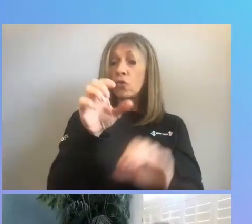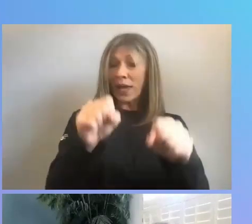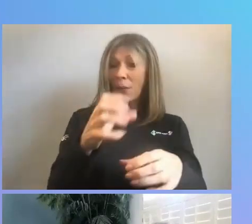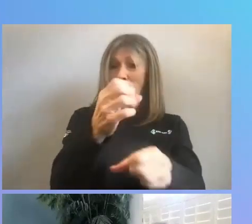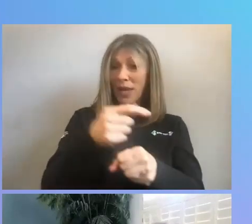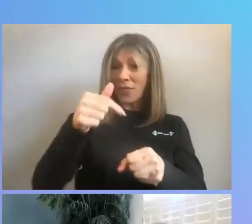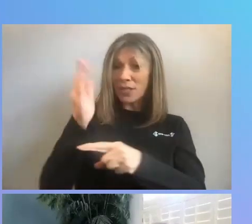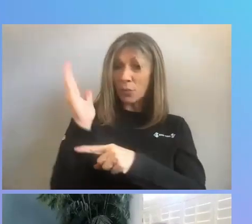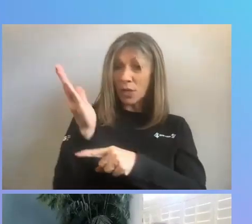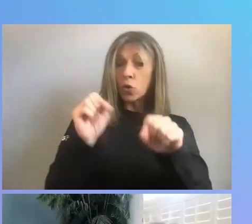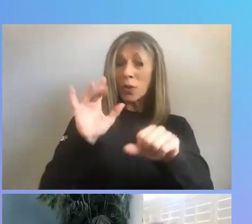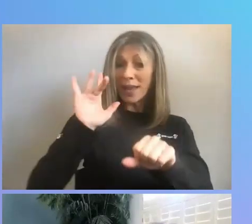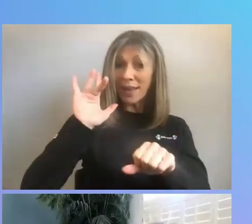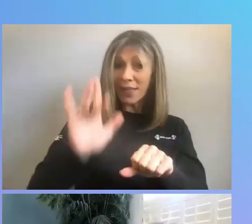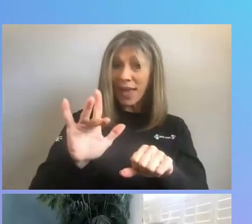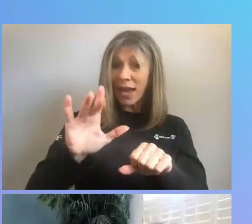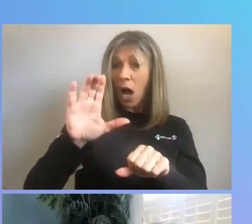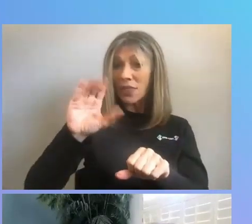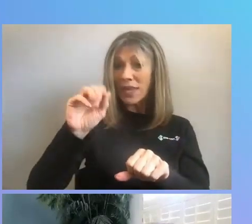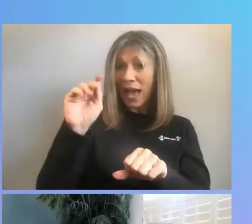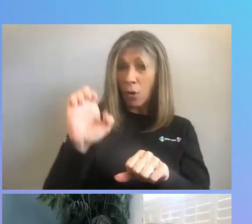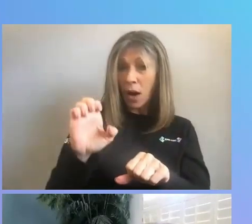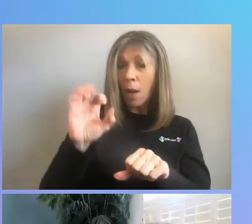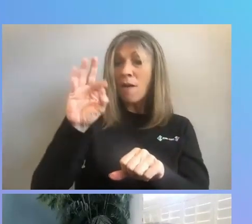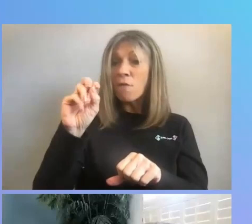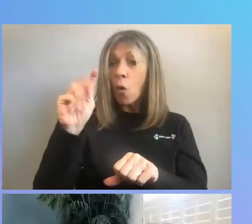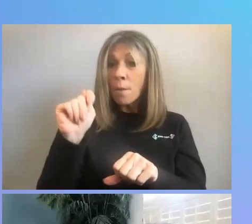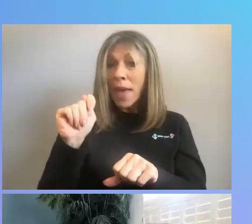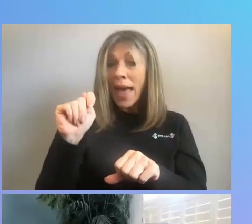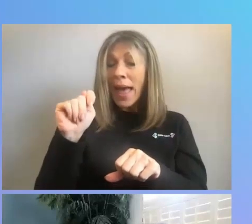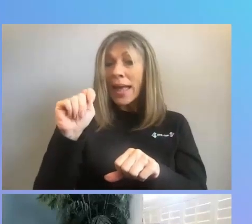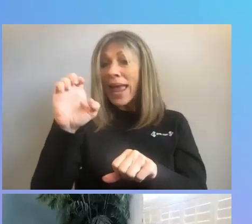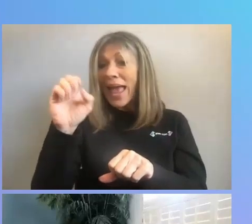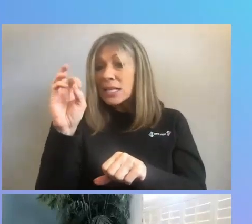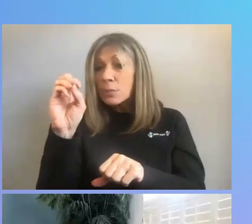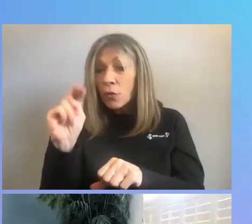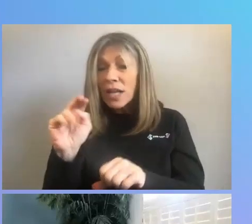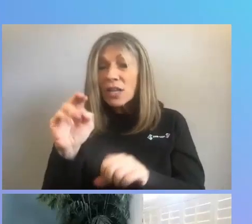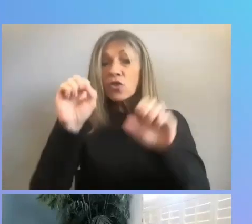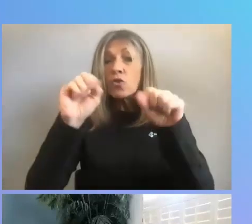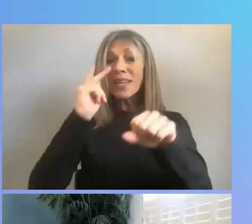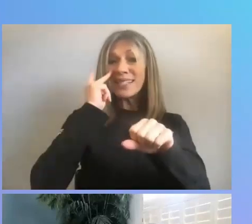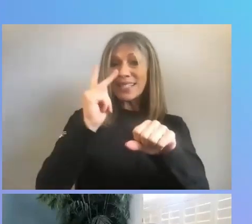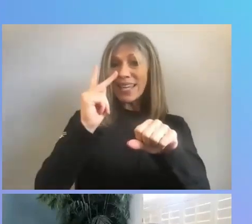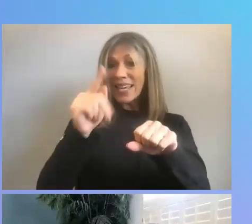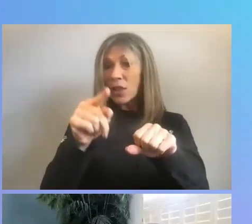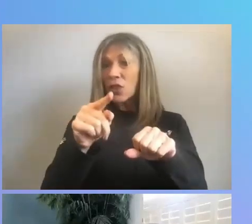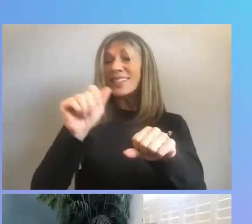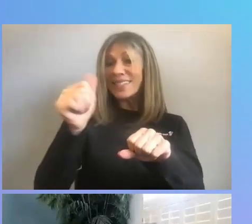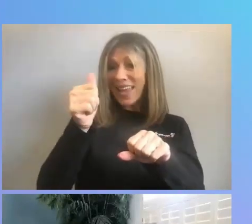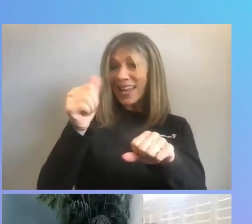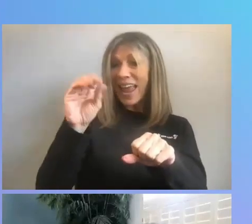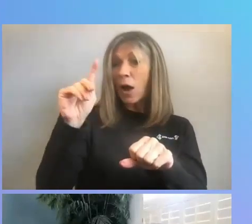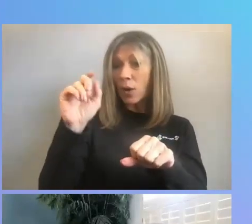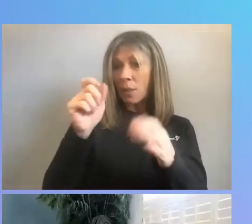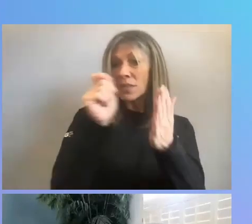presentation, click on the outcome format exploration and see examples of the initial 10 outcomes that have been